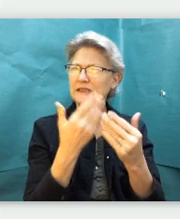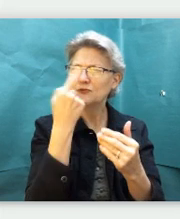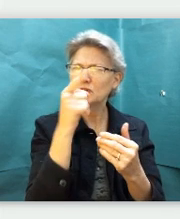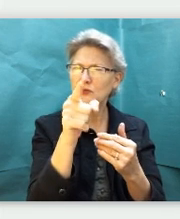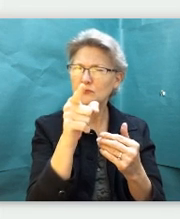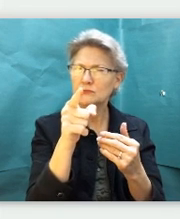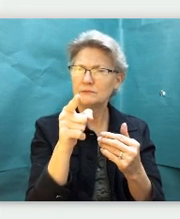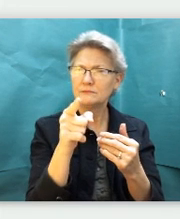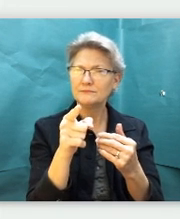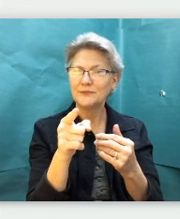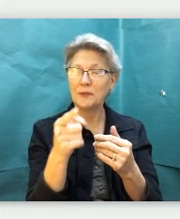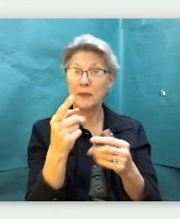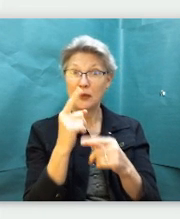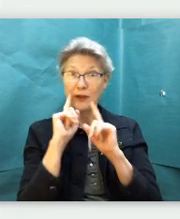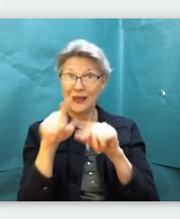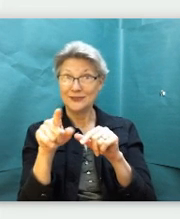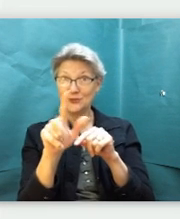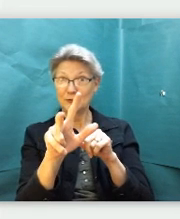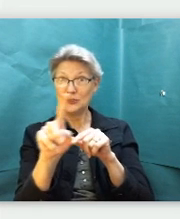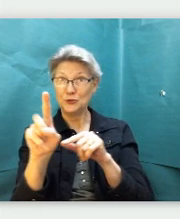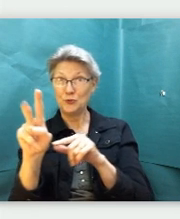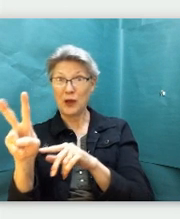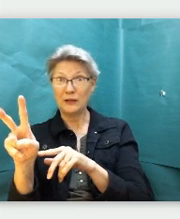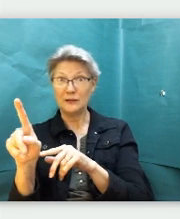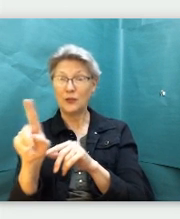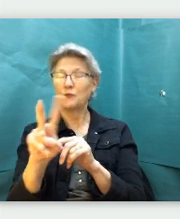Okay, let me hear your answers in 3, 2, 1.